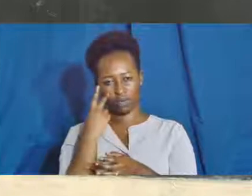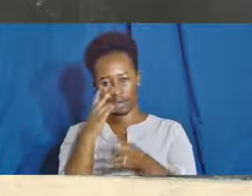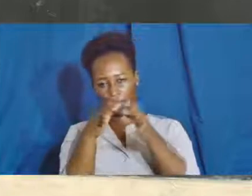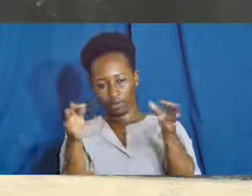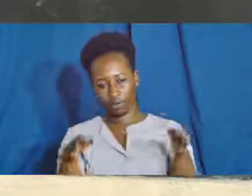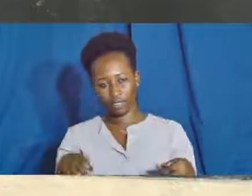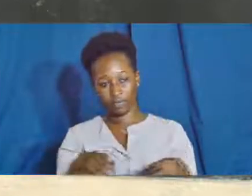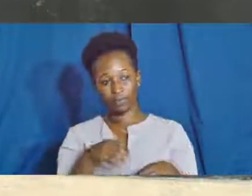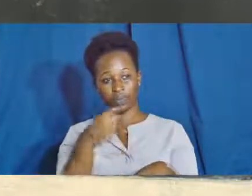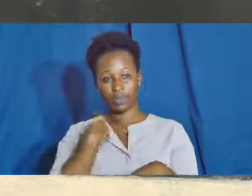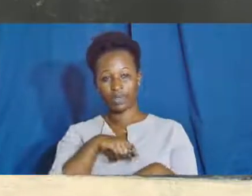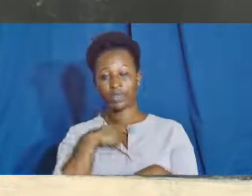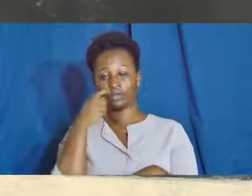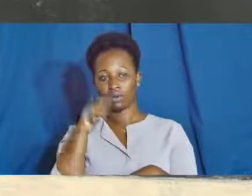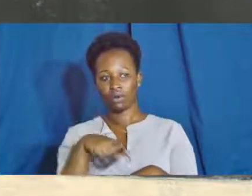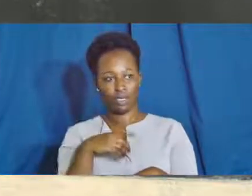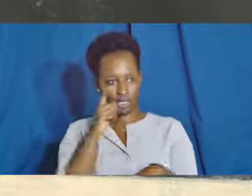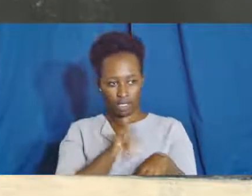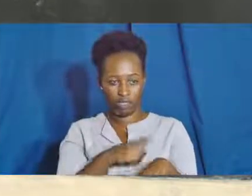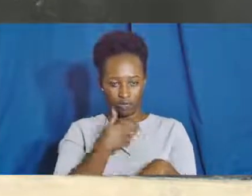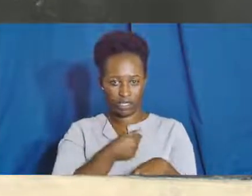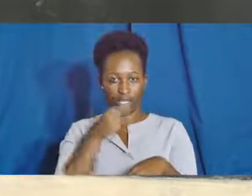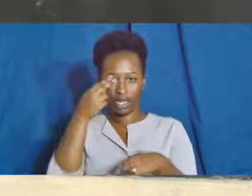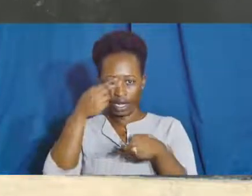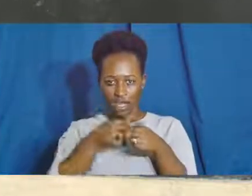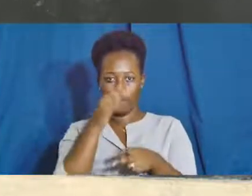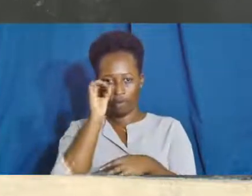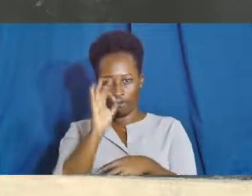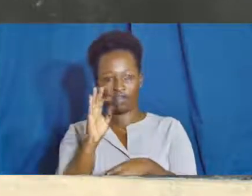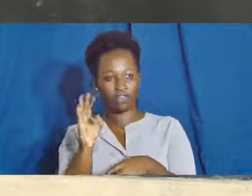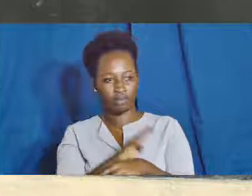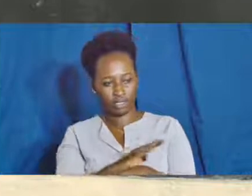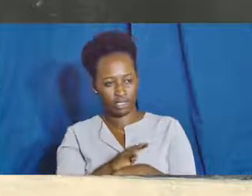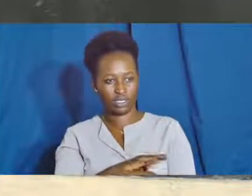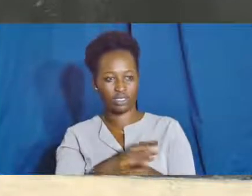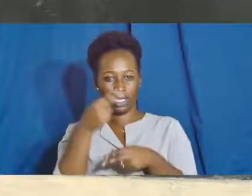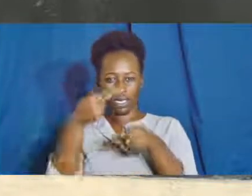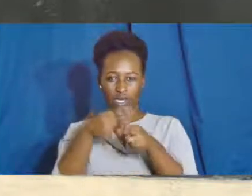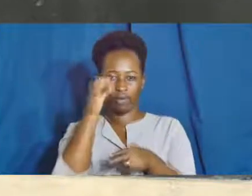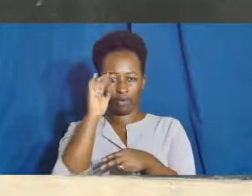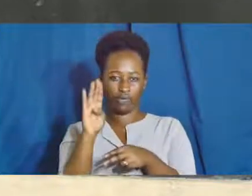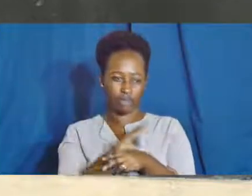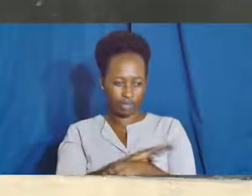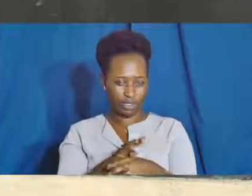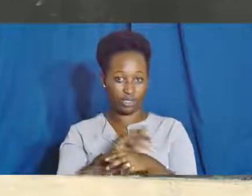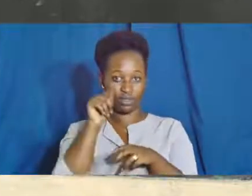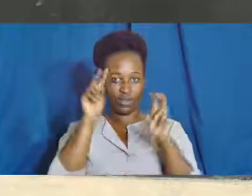One, we have to have the name of the business. That is the title. The name of the business.